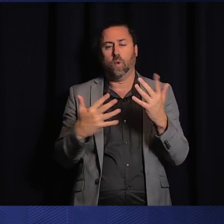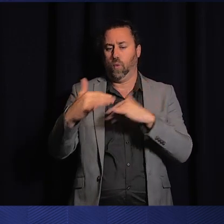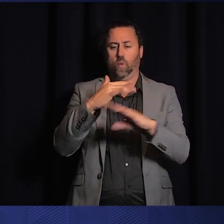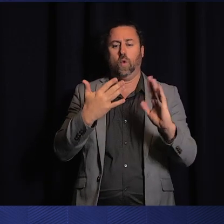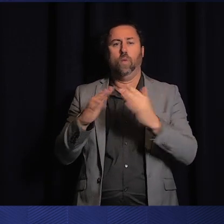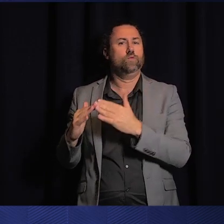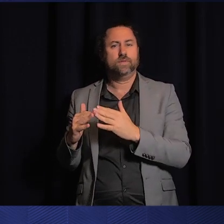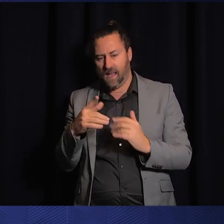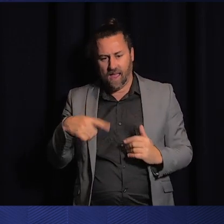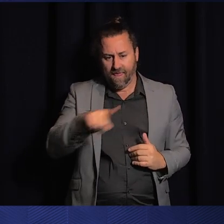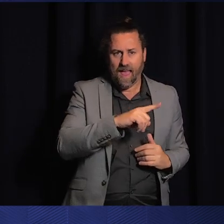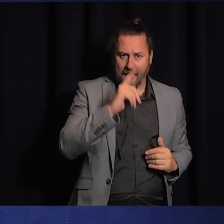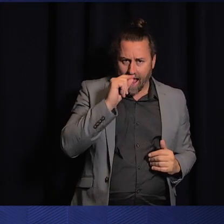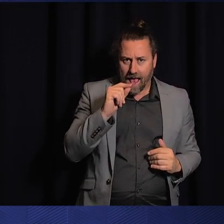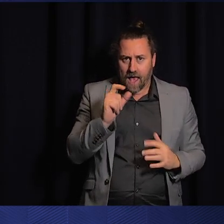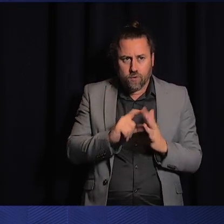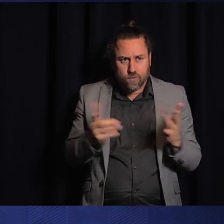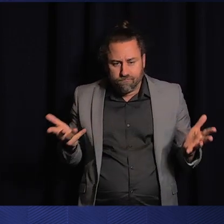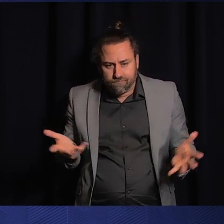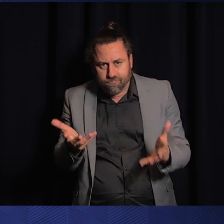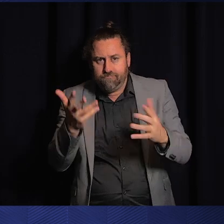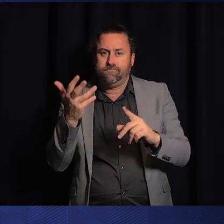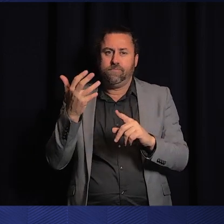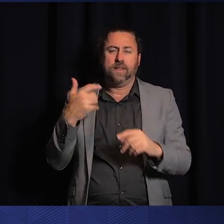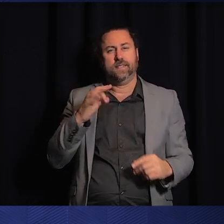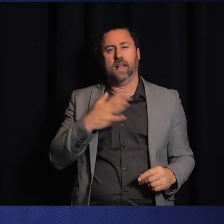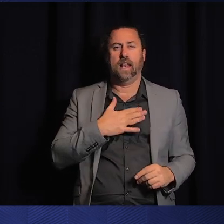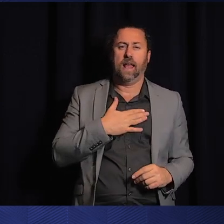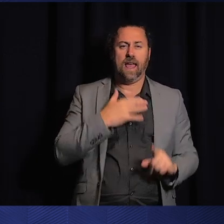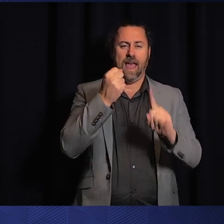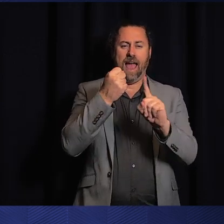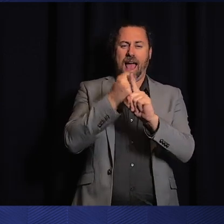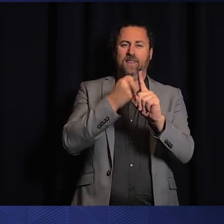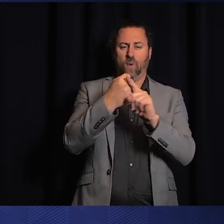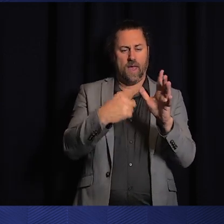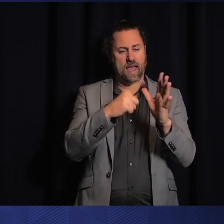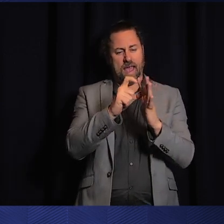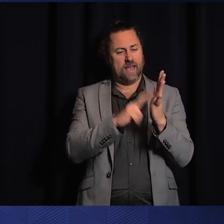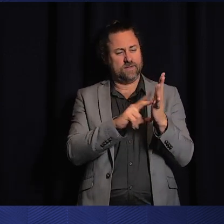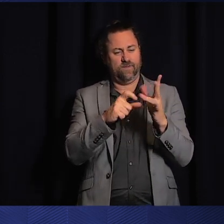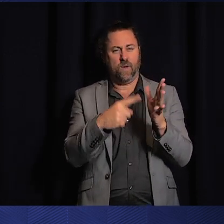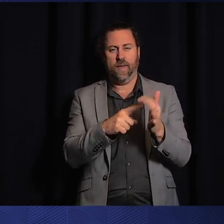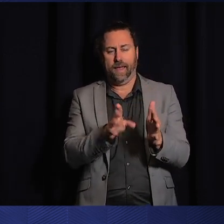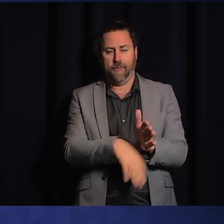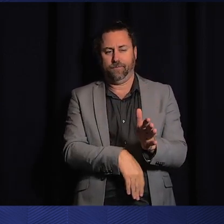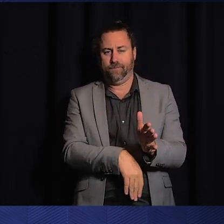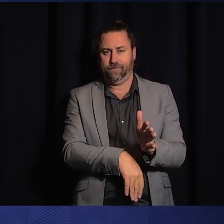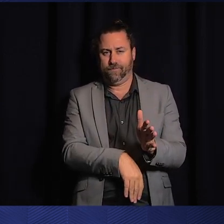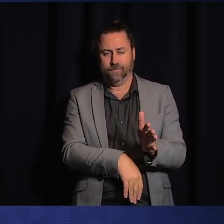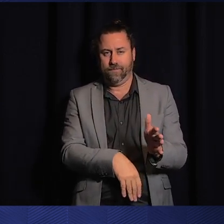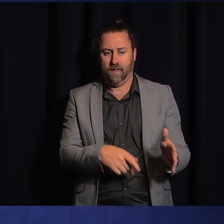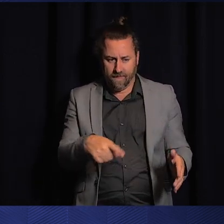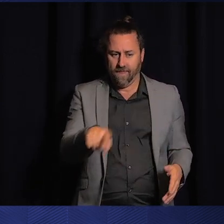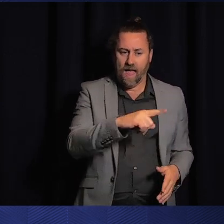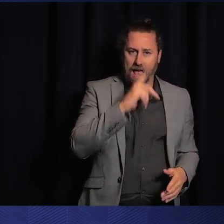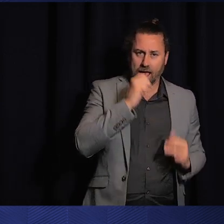contribute and make a difference. And also, I don't really like to use the word advocate in this context, but just really make the case for